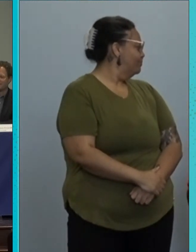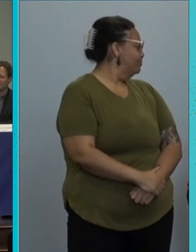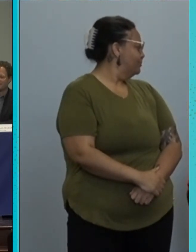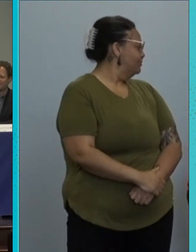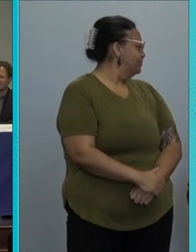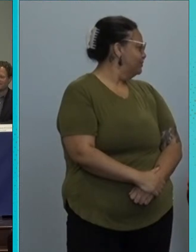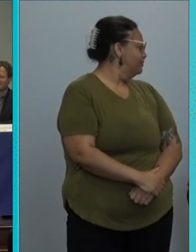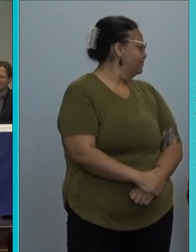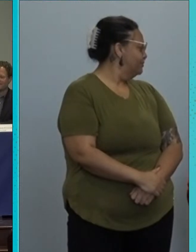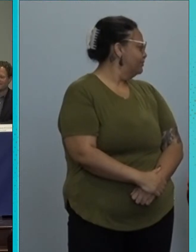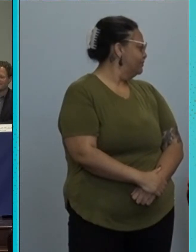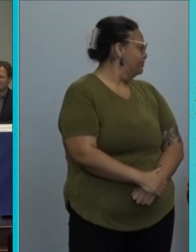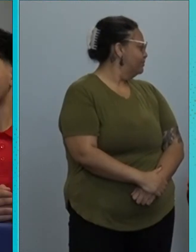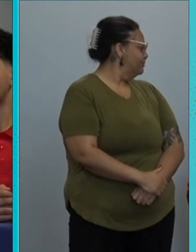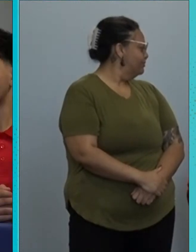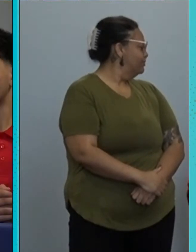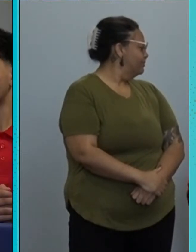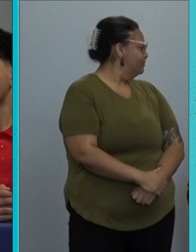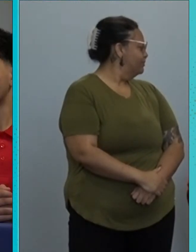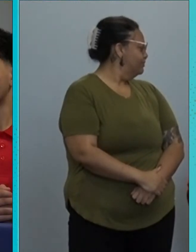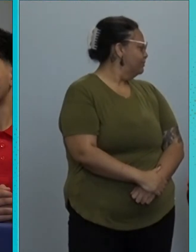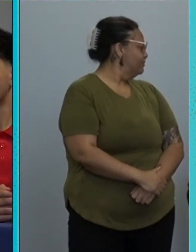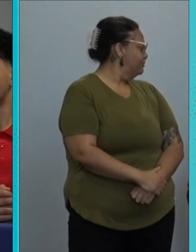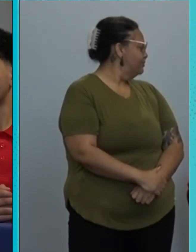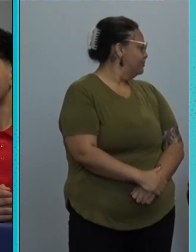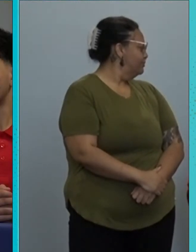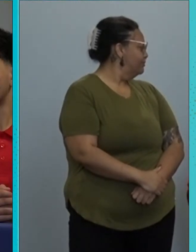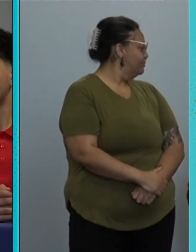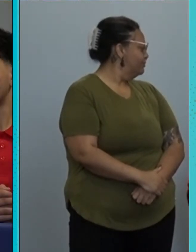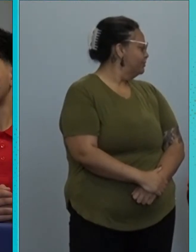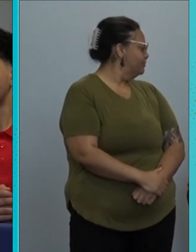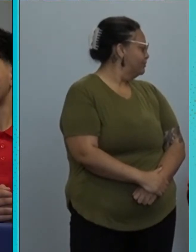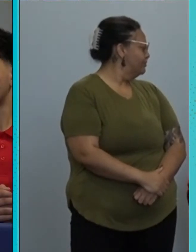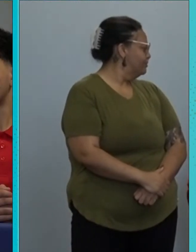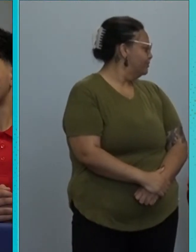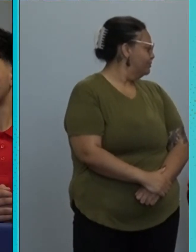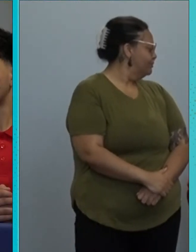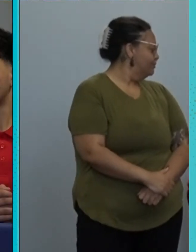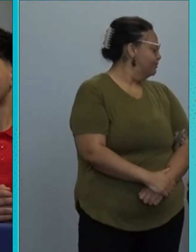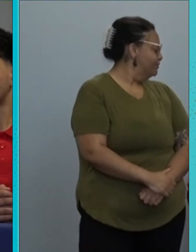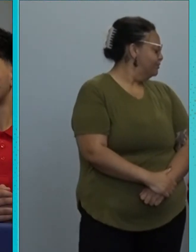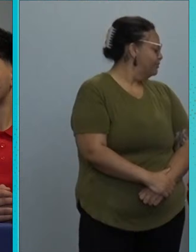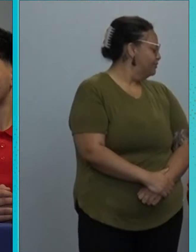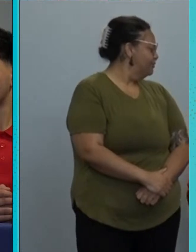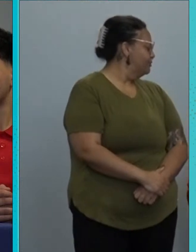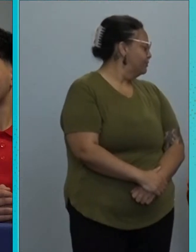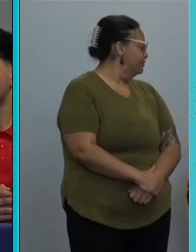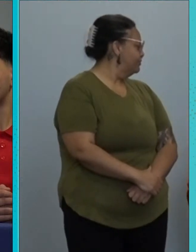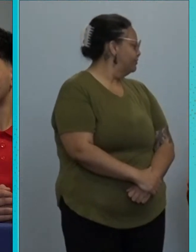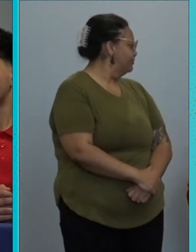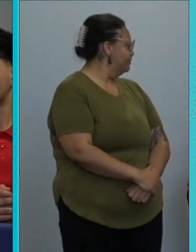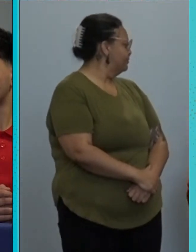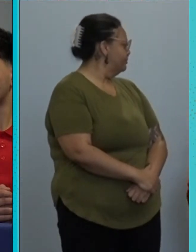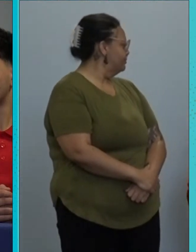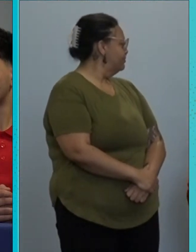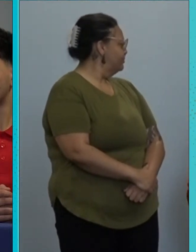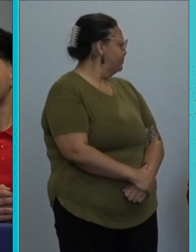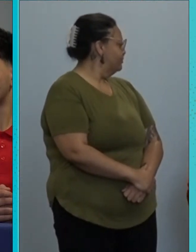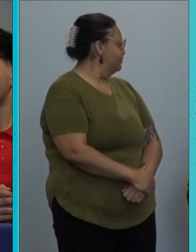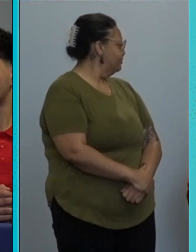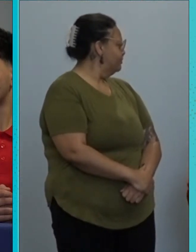it. And I just really appreciate my team and being part of the team and the support that comes with the team. Yeah, we all